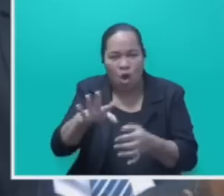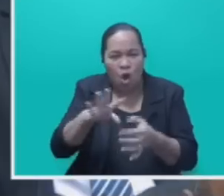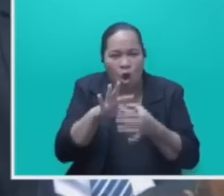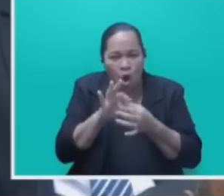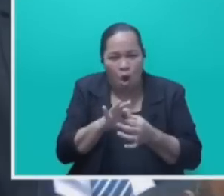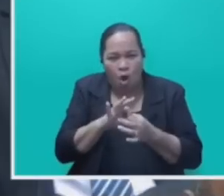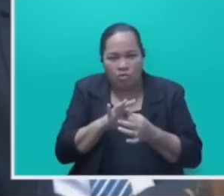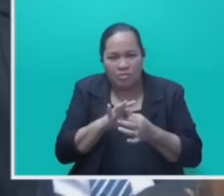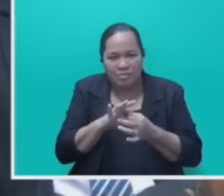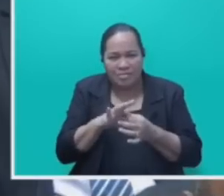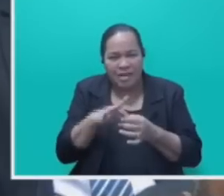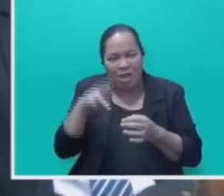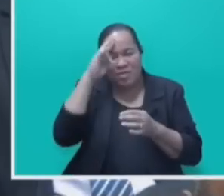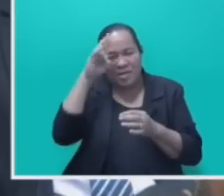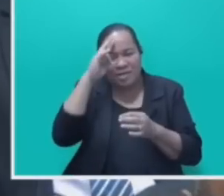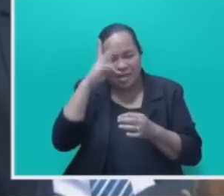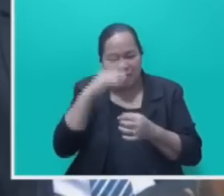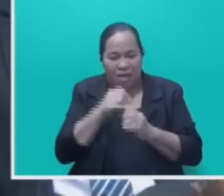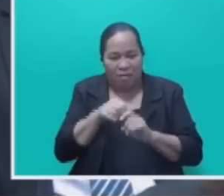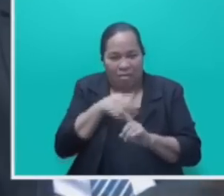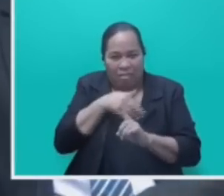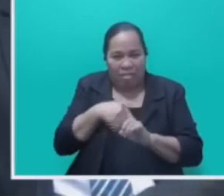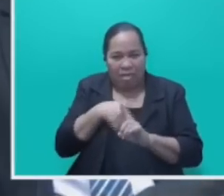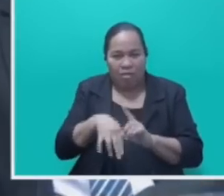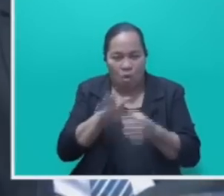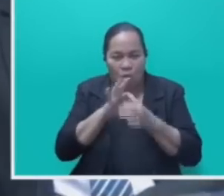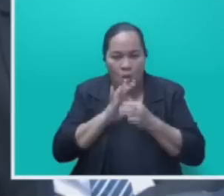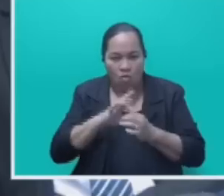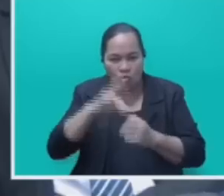political agenda and personal and political advancement.